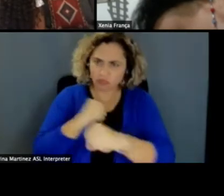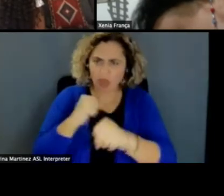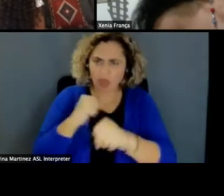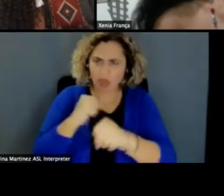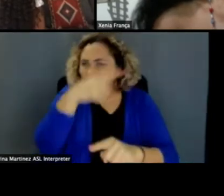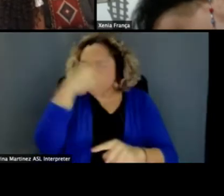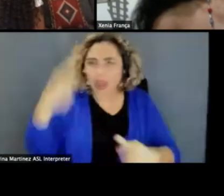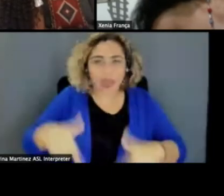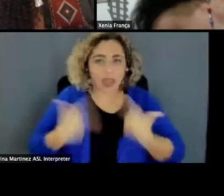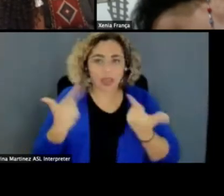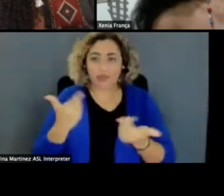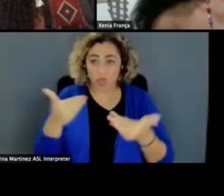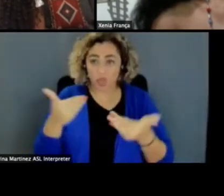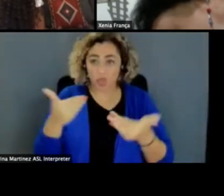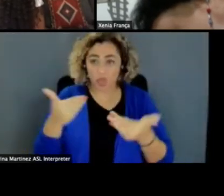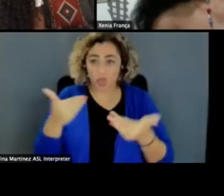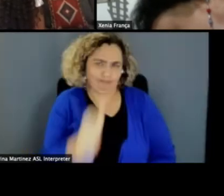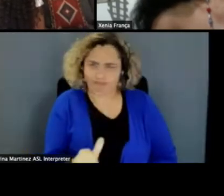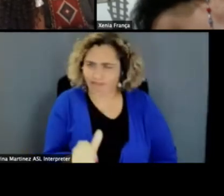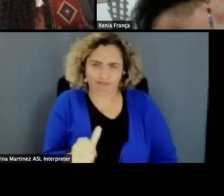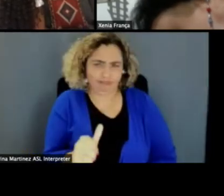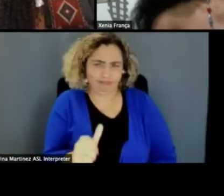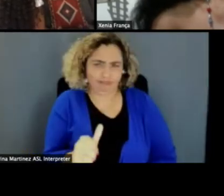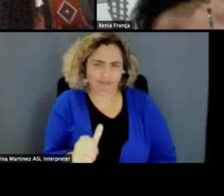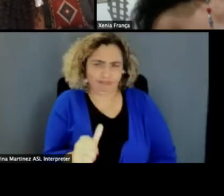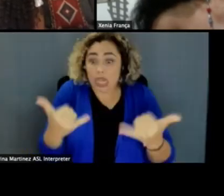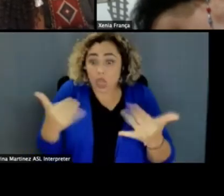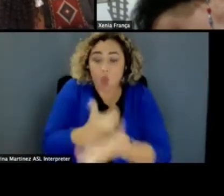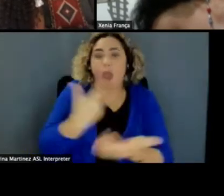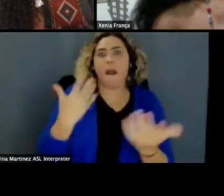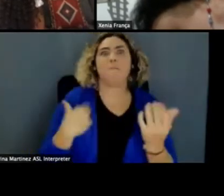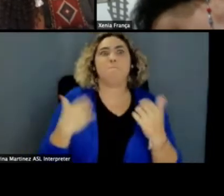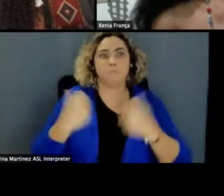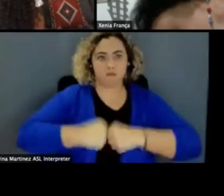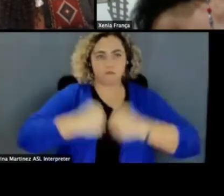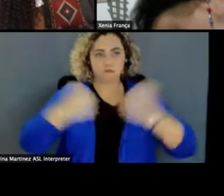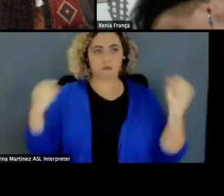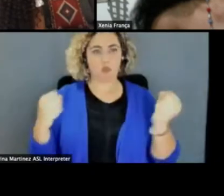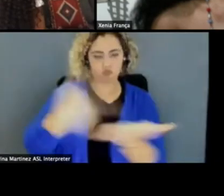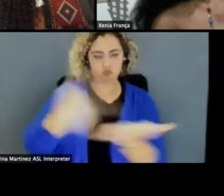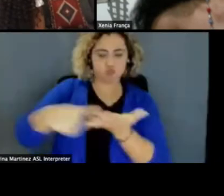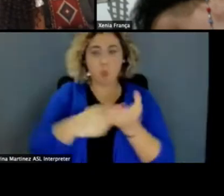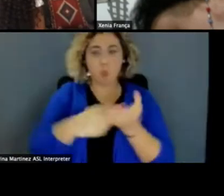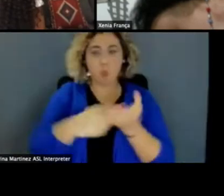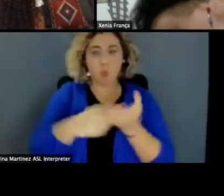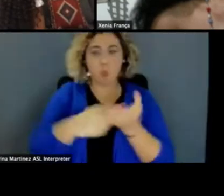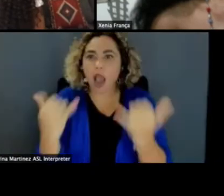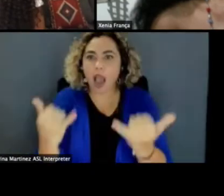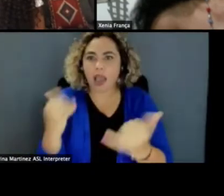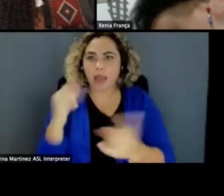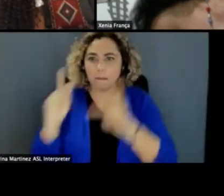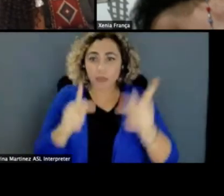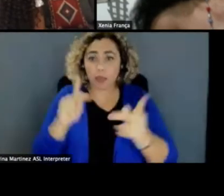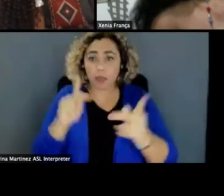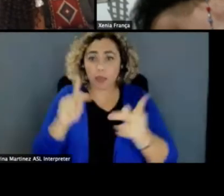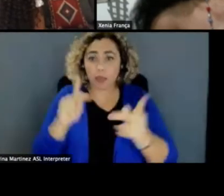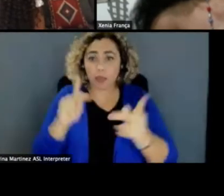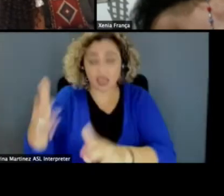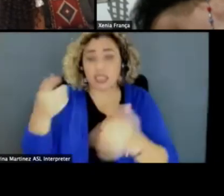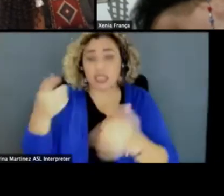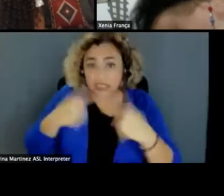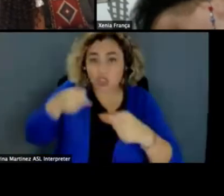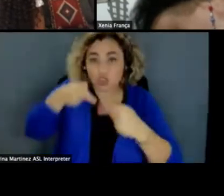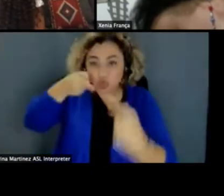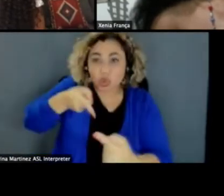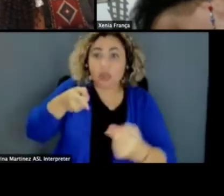not new. What's new is that we're able to have more discussions. There have been many people that have died along the way and that we're struggling just as we are